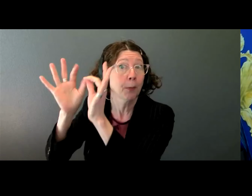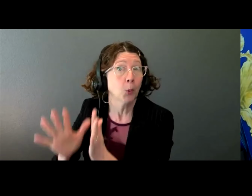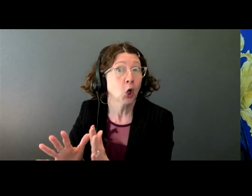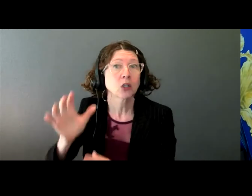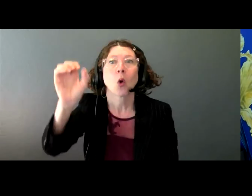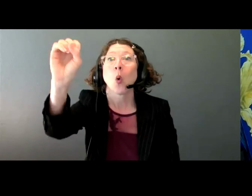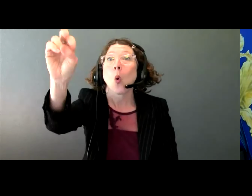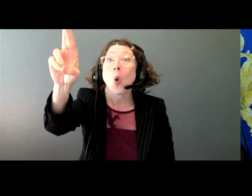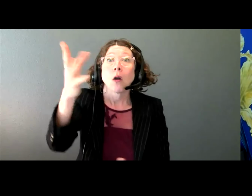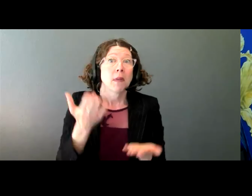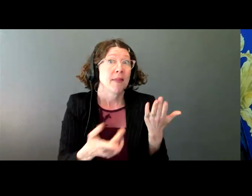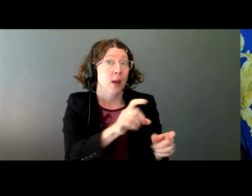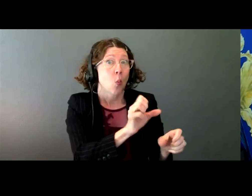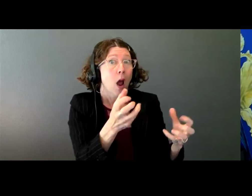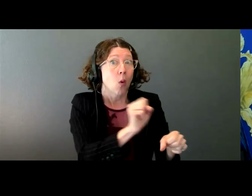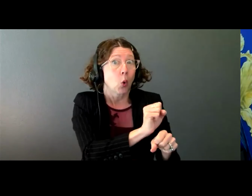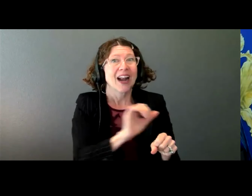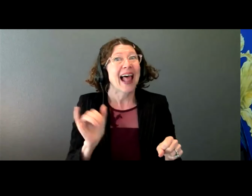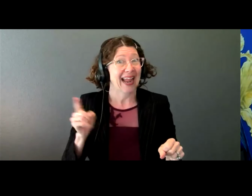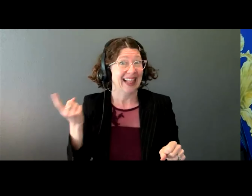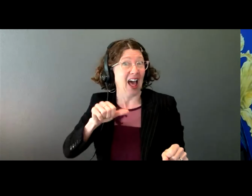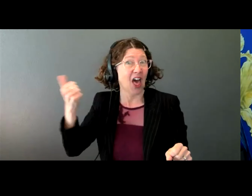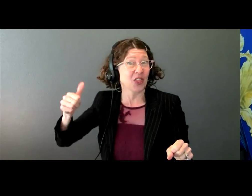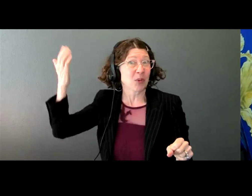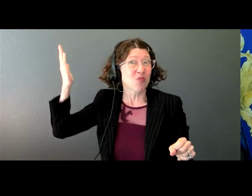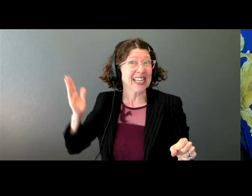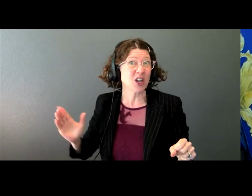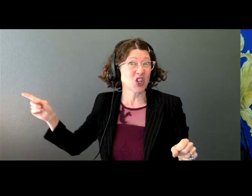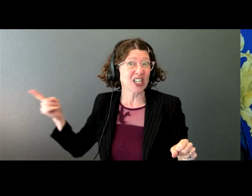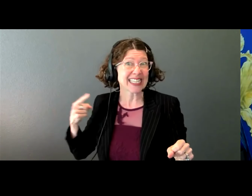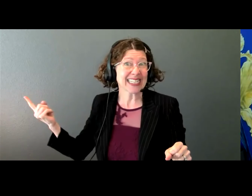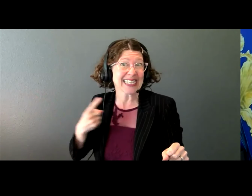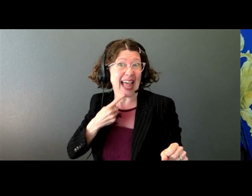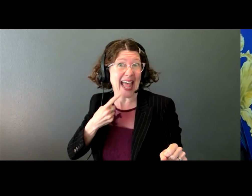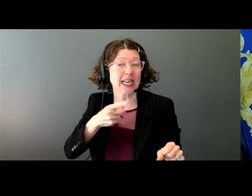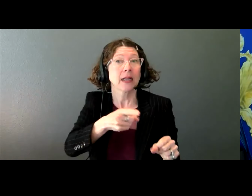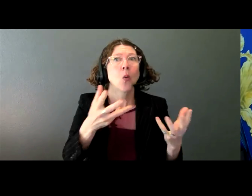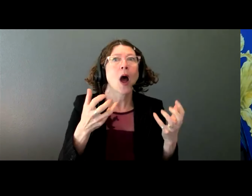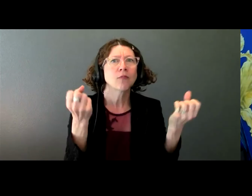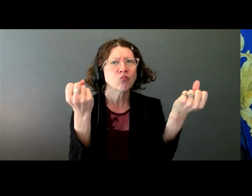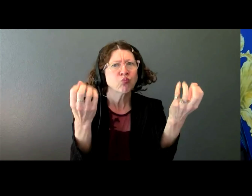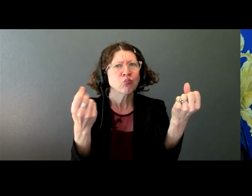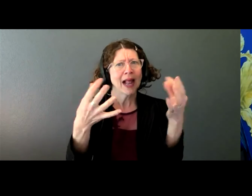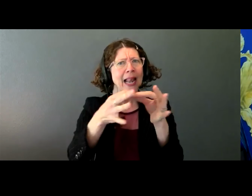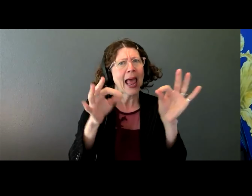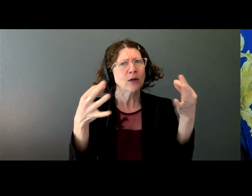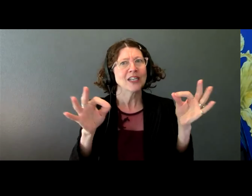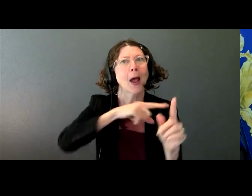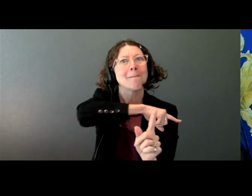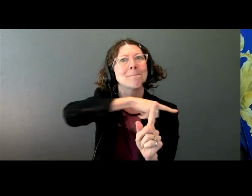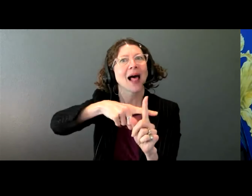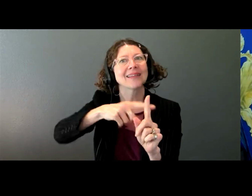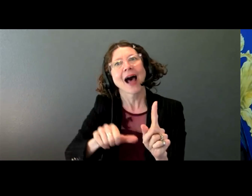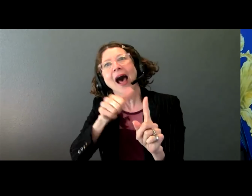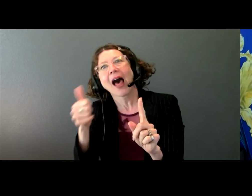presenters have spoken about, that they want to have the use of the language coupled with a